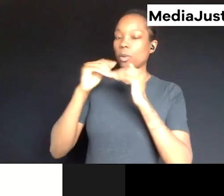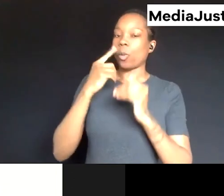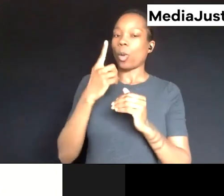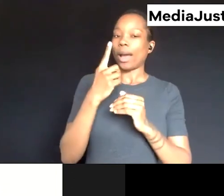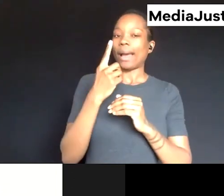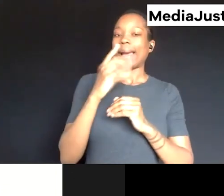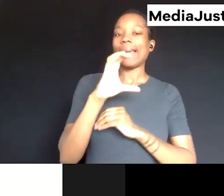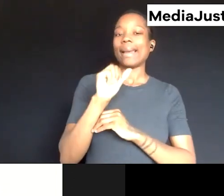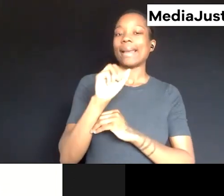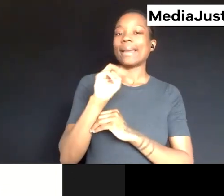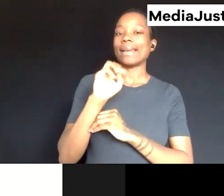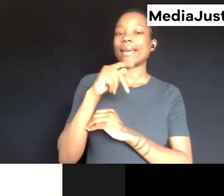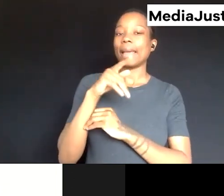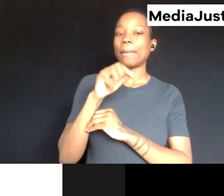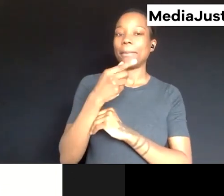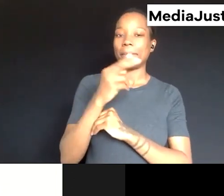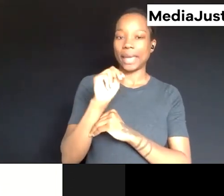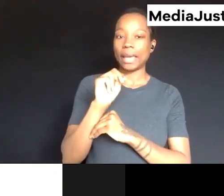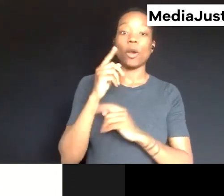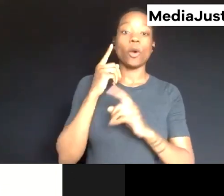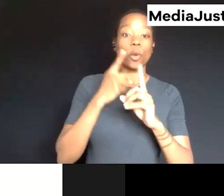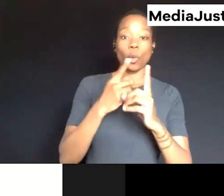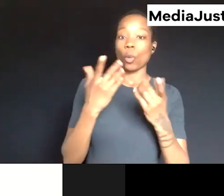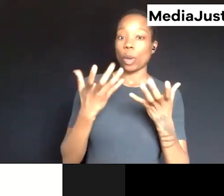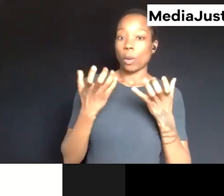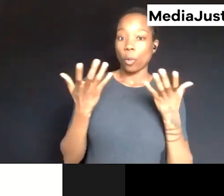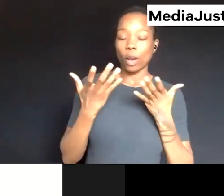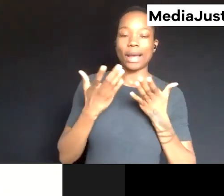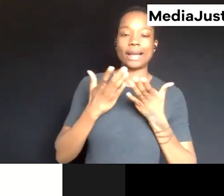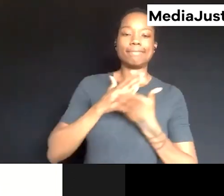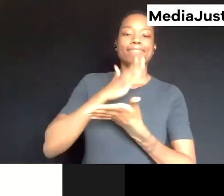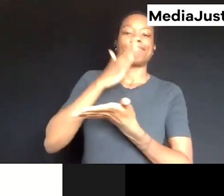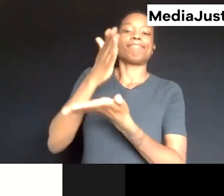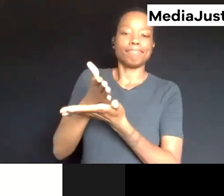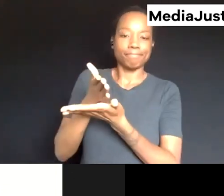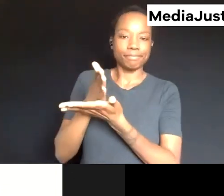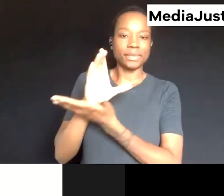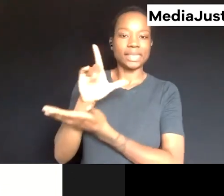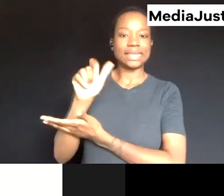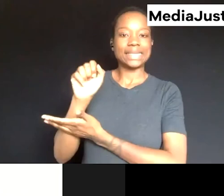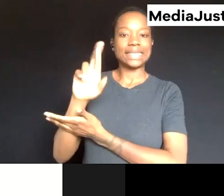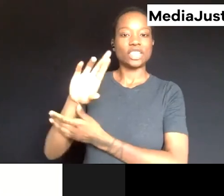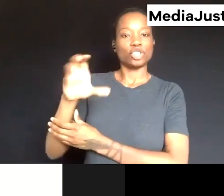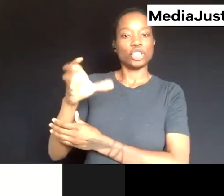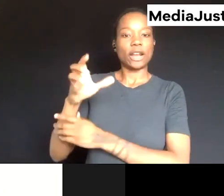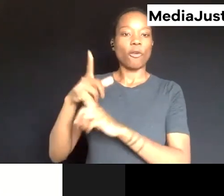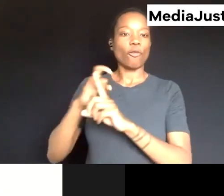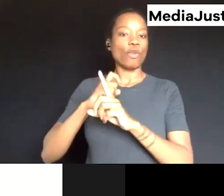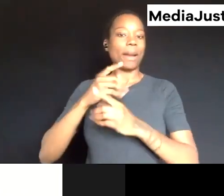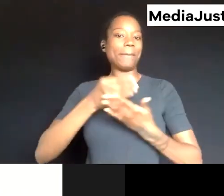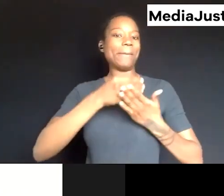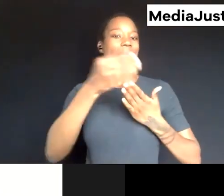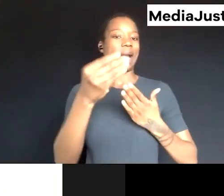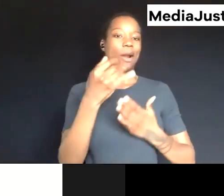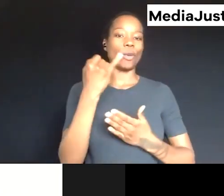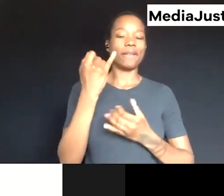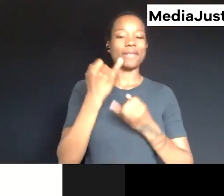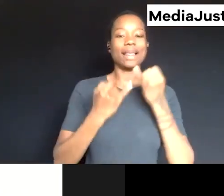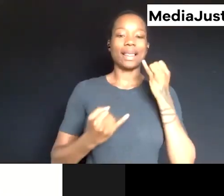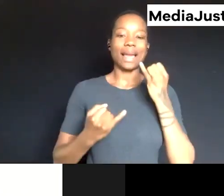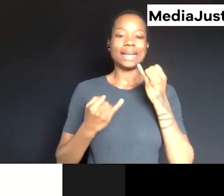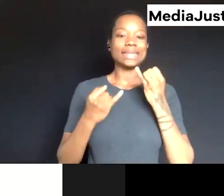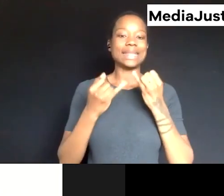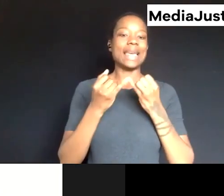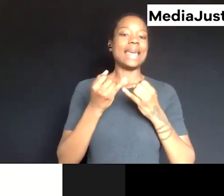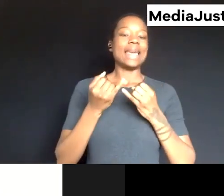to stop Clear Channel from buying the last kind of independently owned hip hop station in the Bay